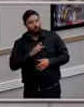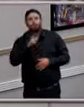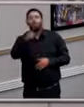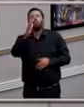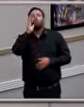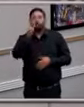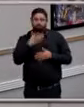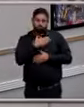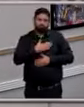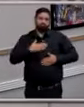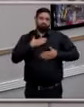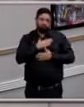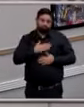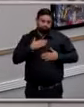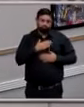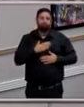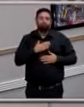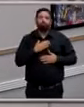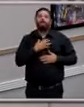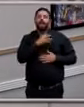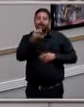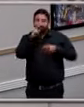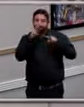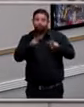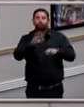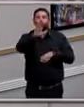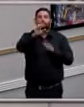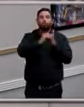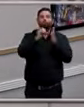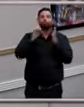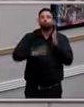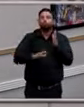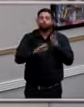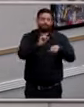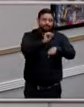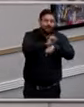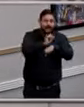and view your students' assignments and their progress.